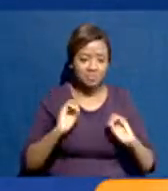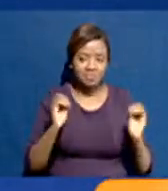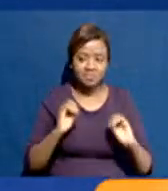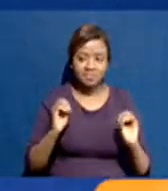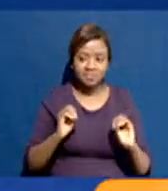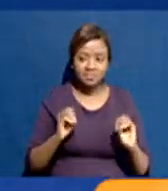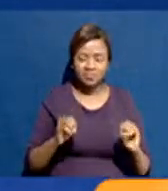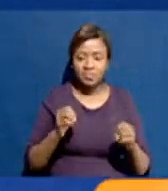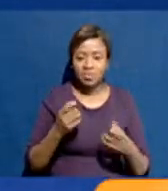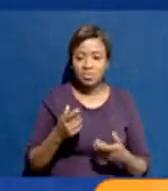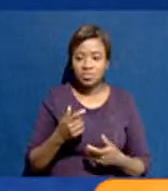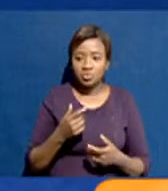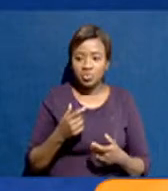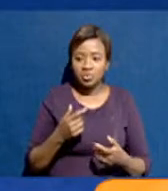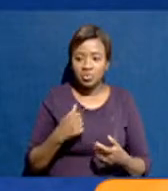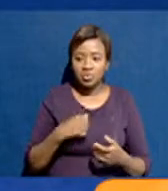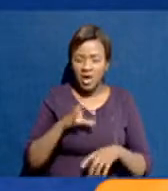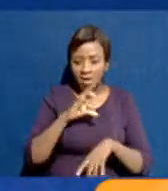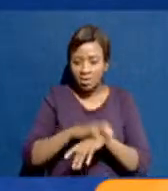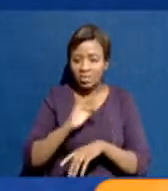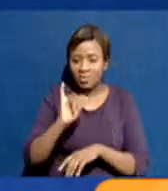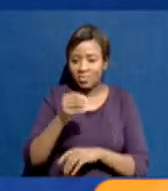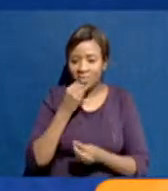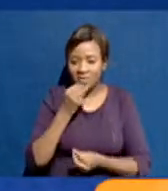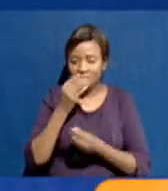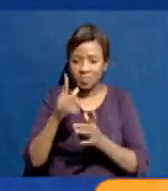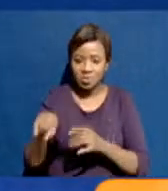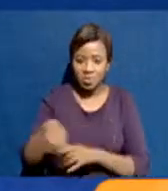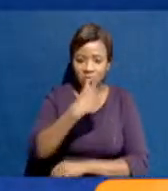that information. I went back to school,